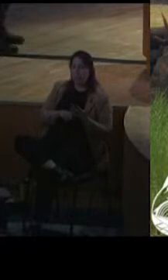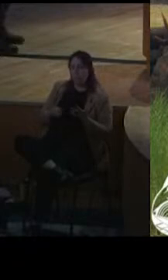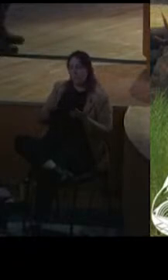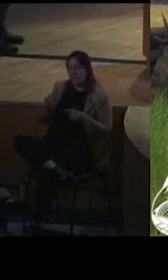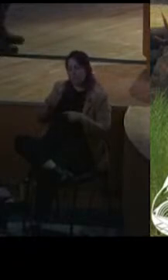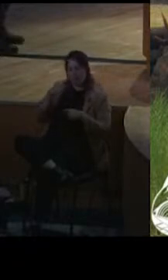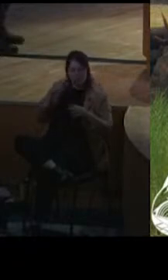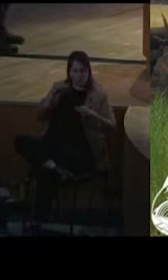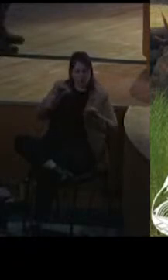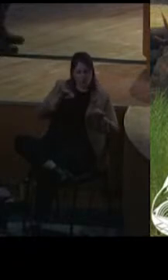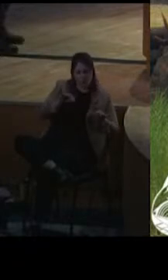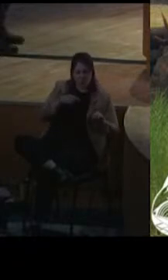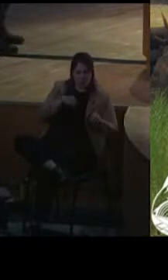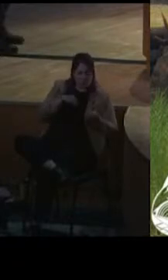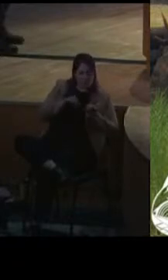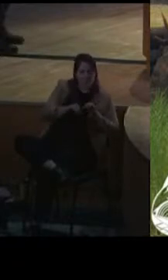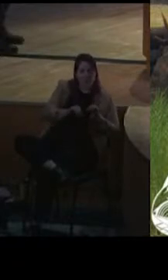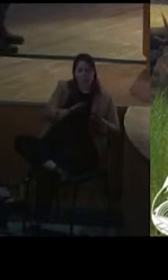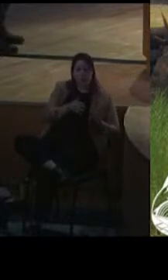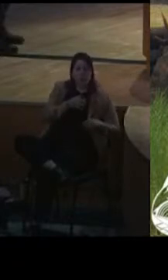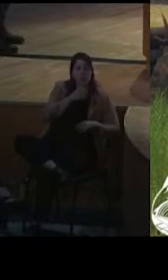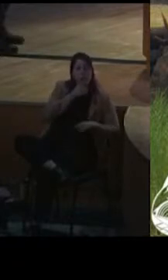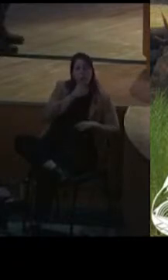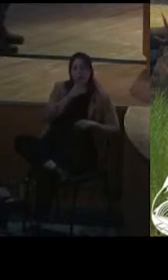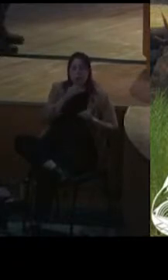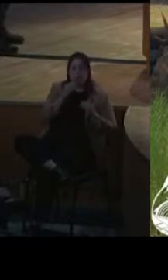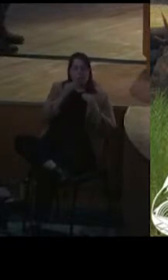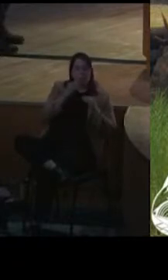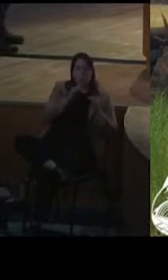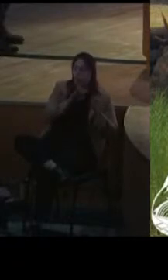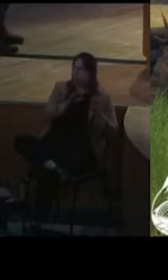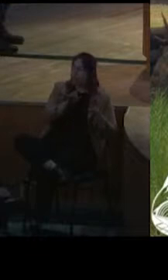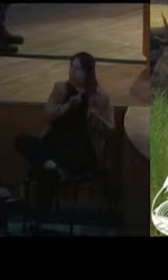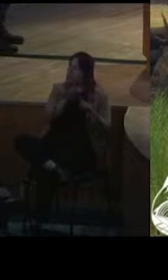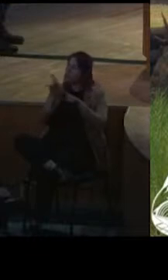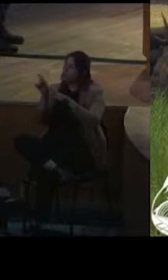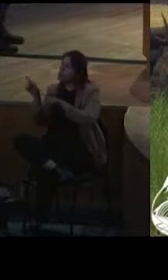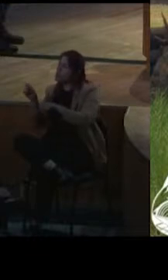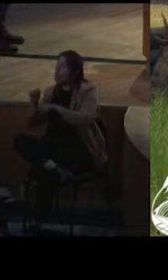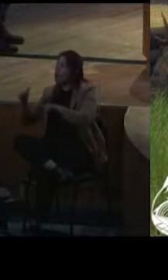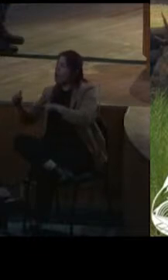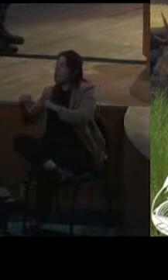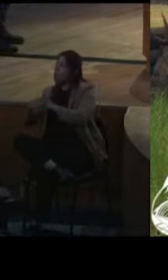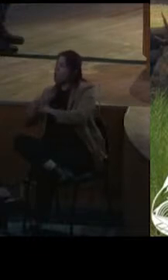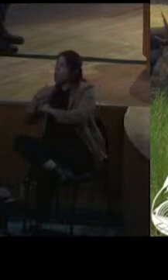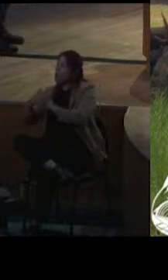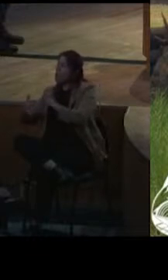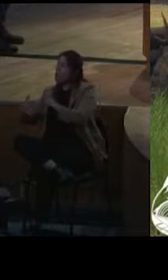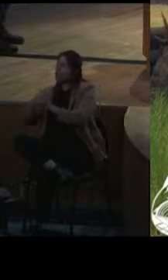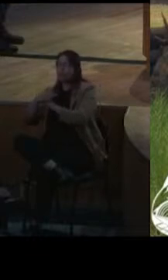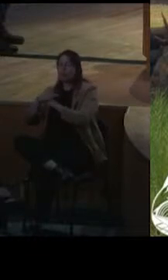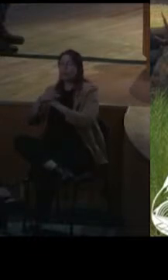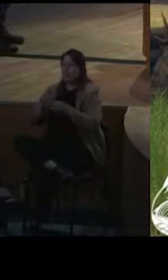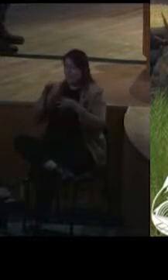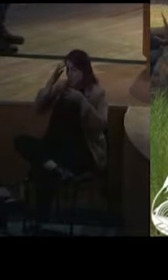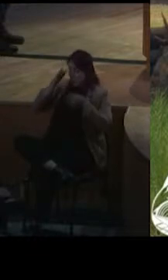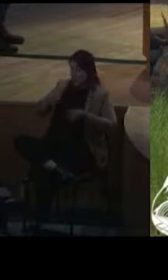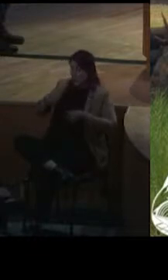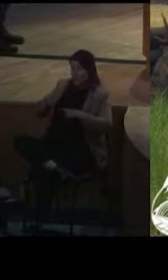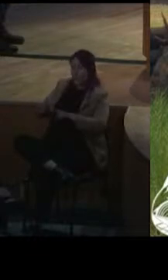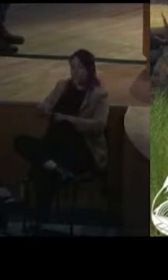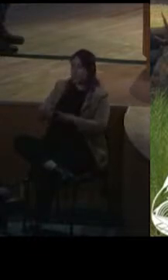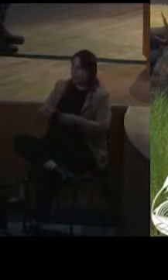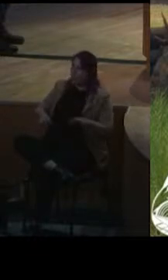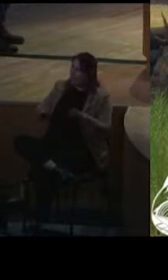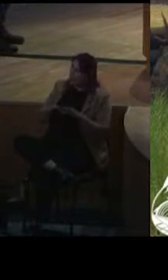inside of the fish pond or whether I want to go back to the ocean and live my life in the ocean. And it's that choice that's really, really important, because we're not trying to